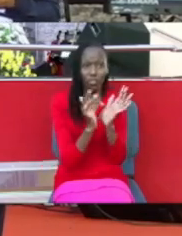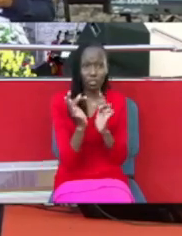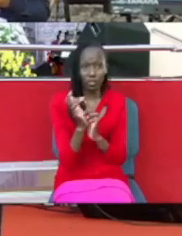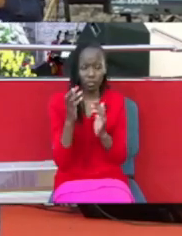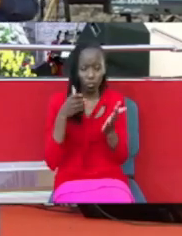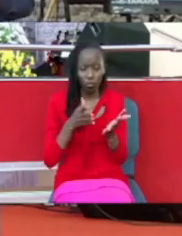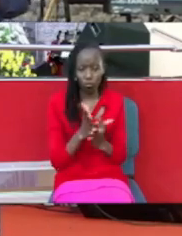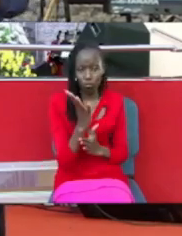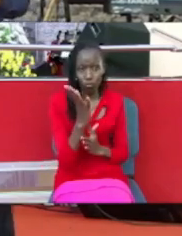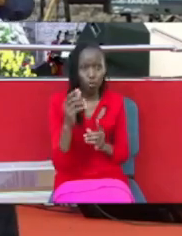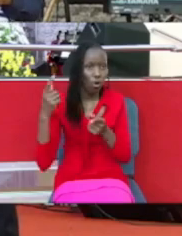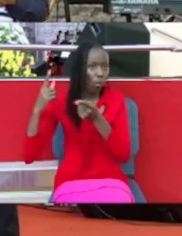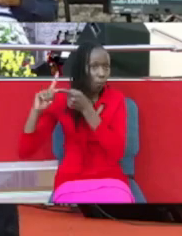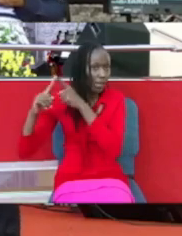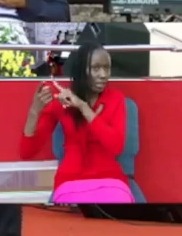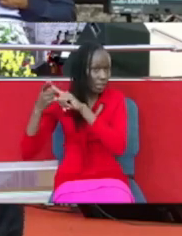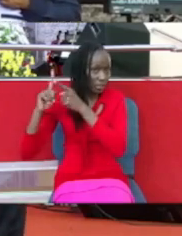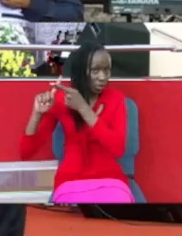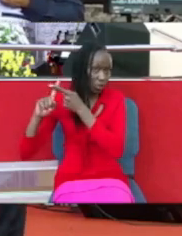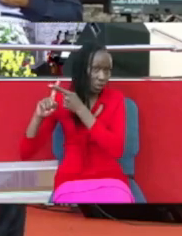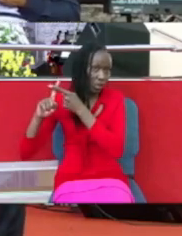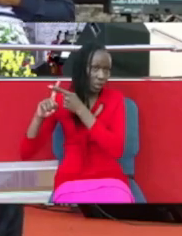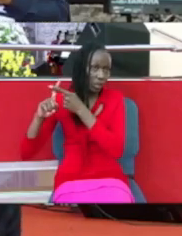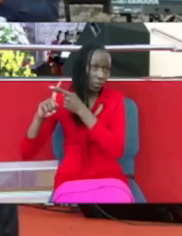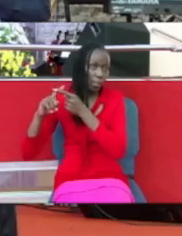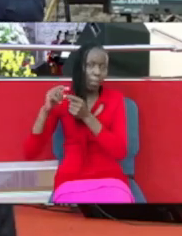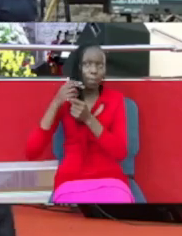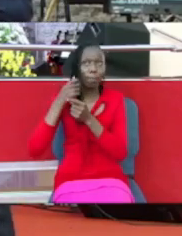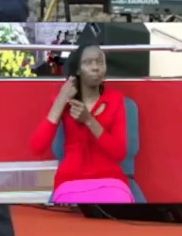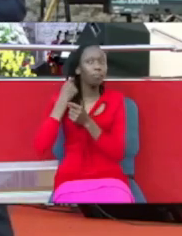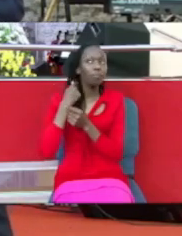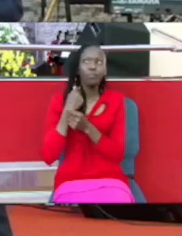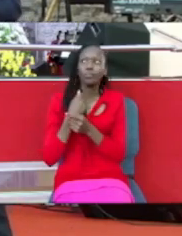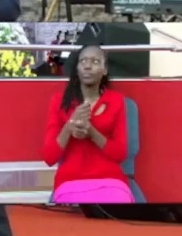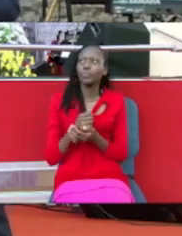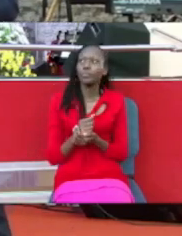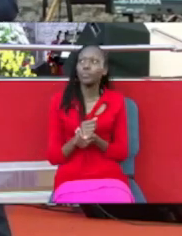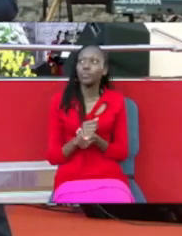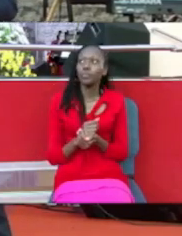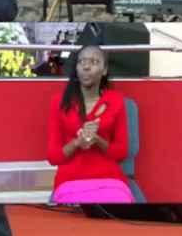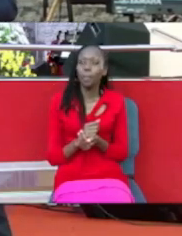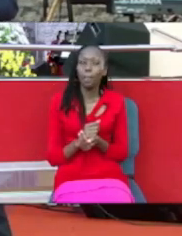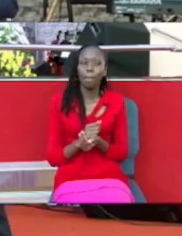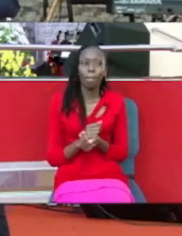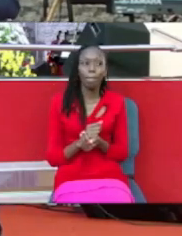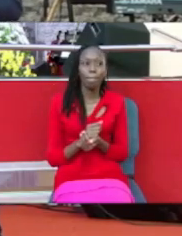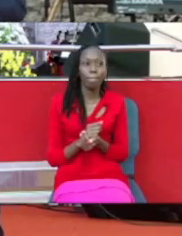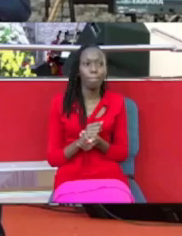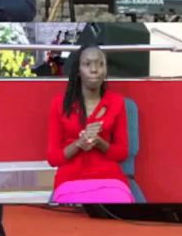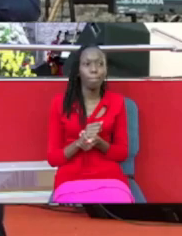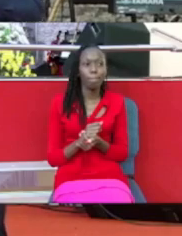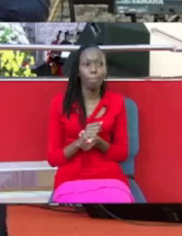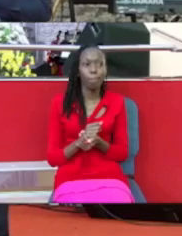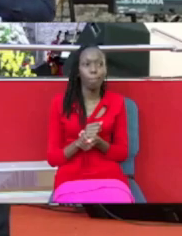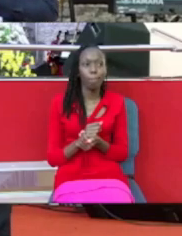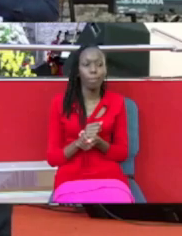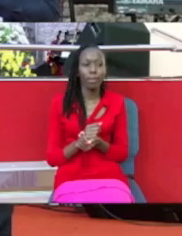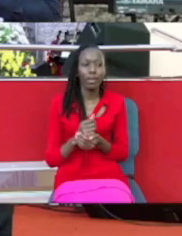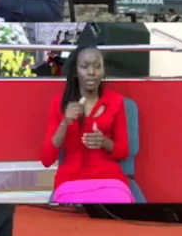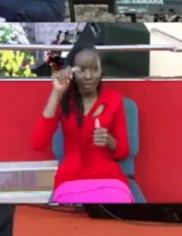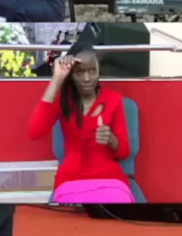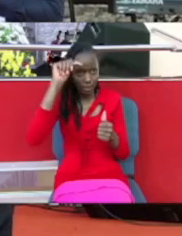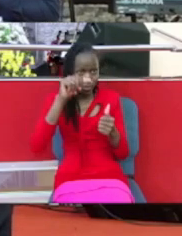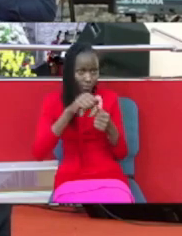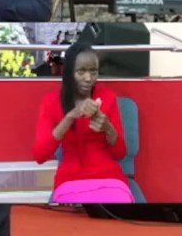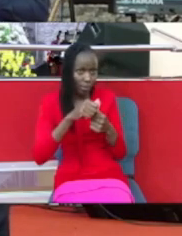Basi ningetazungumzia sehemu tatu ambazo ni za muhimu ili kupatana na Mungu unapotafakari neno. And remember, it